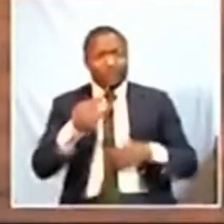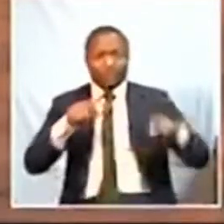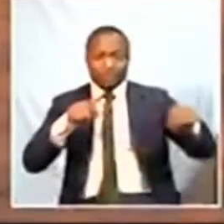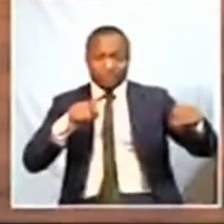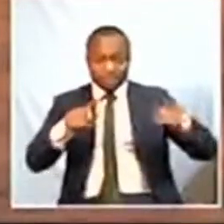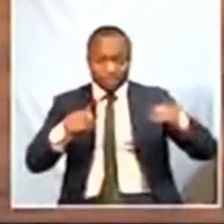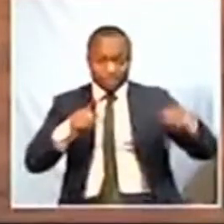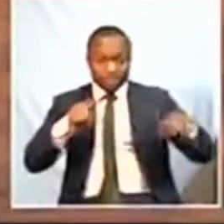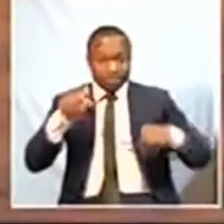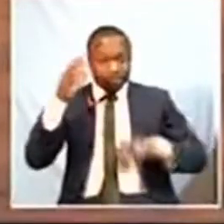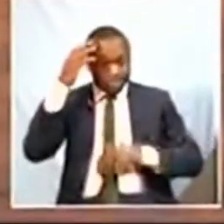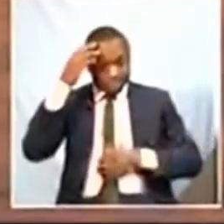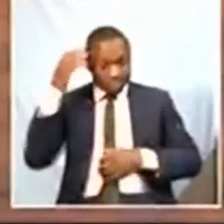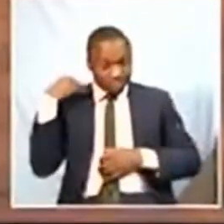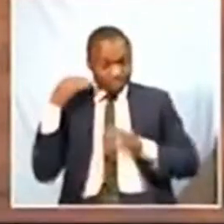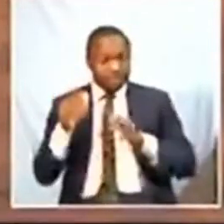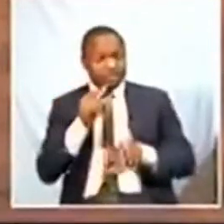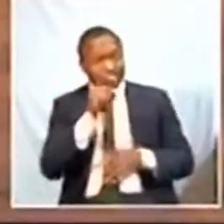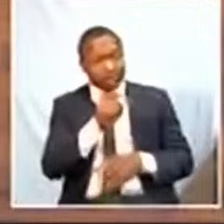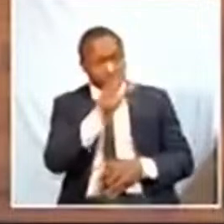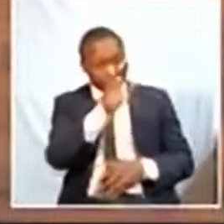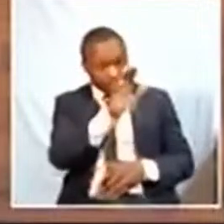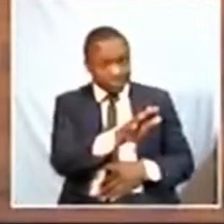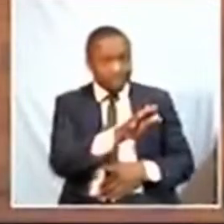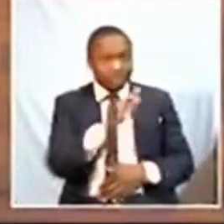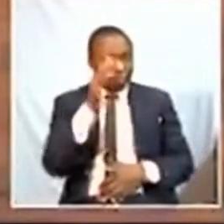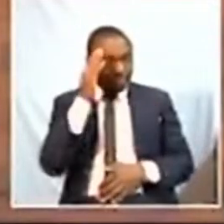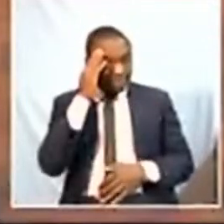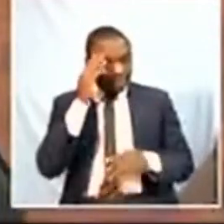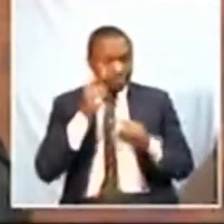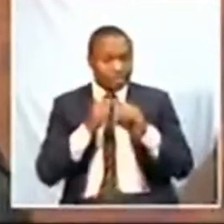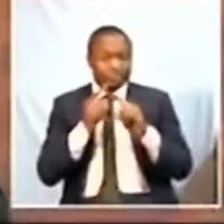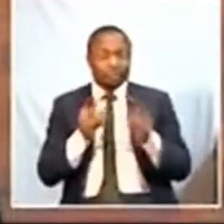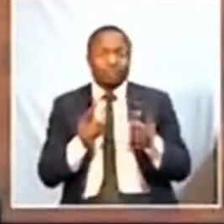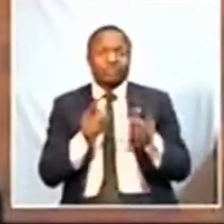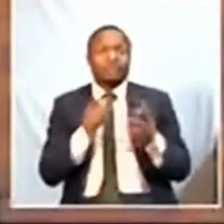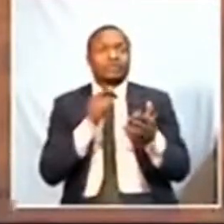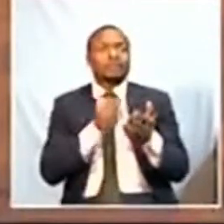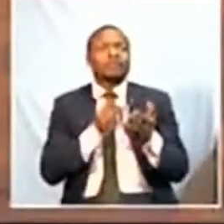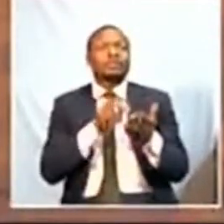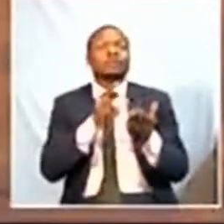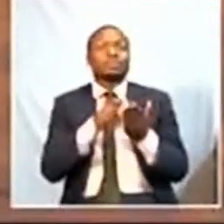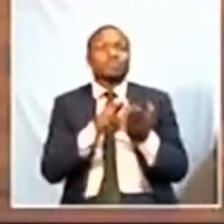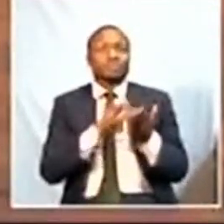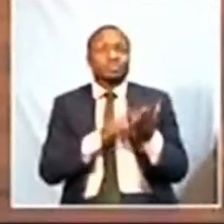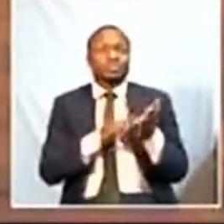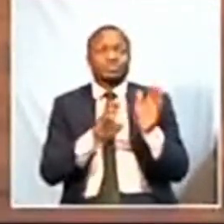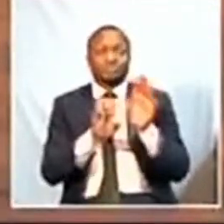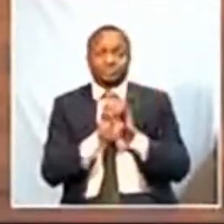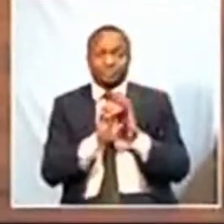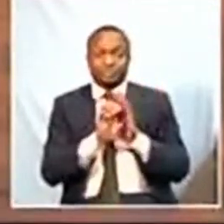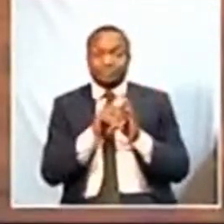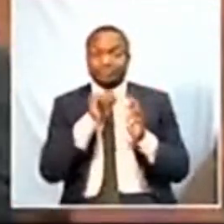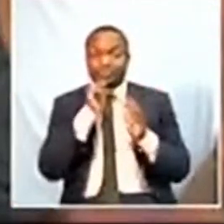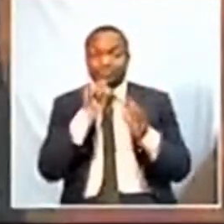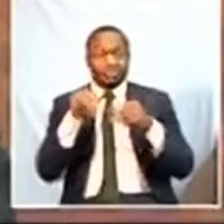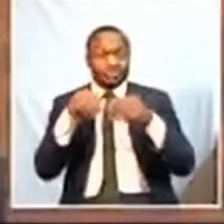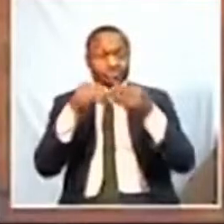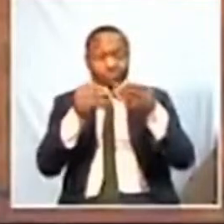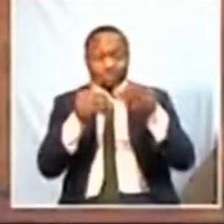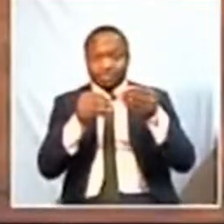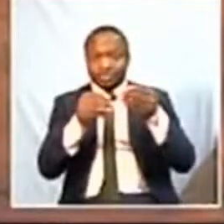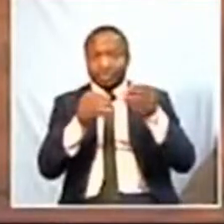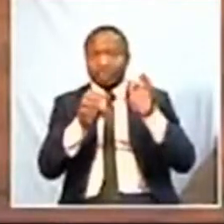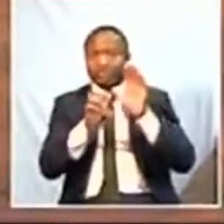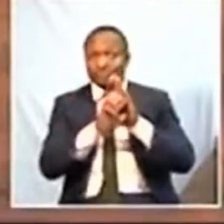Even if you're not there, this one will be a controlling officer. We know. But it becomes a document For instance, I don't want to give an example of the